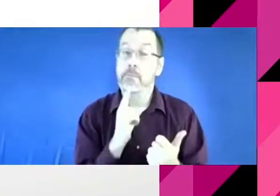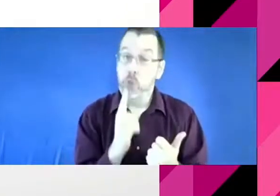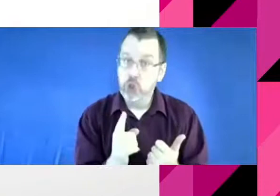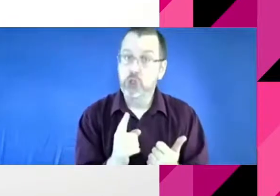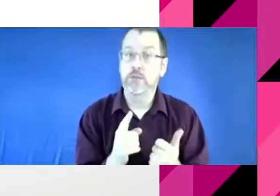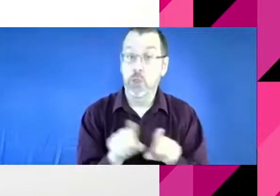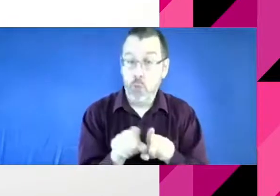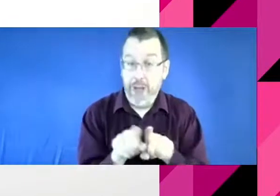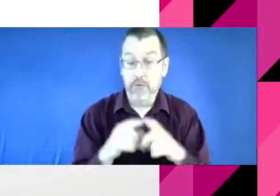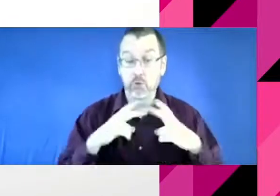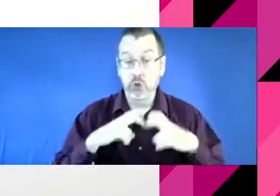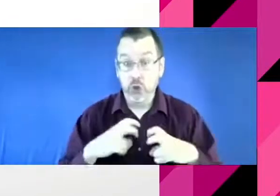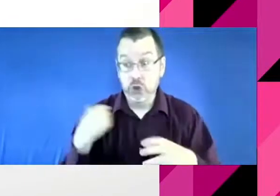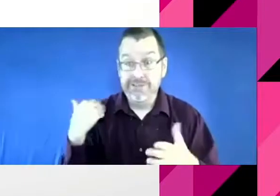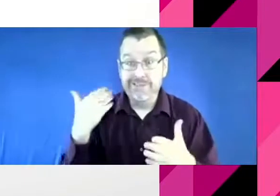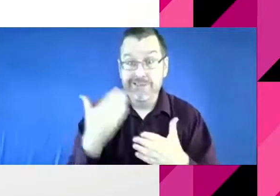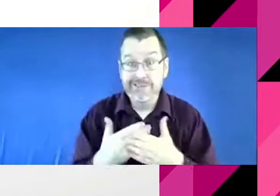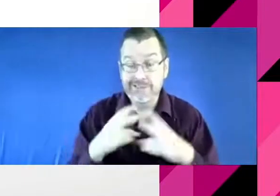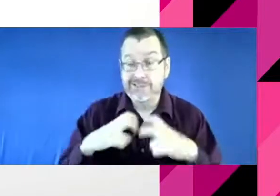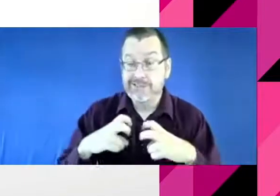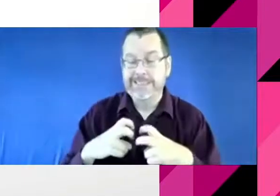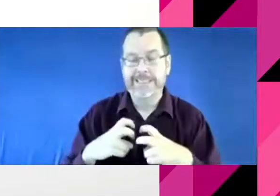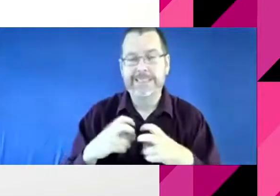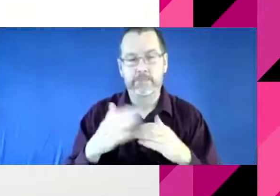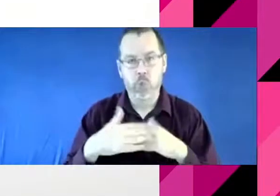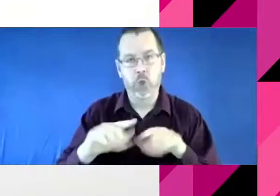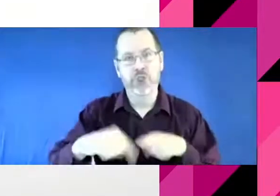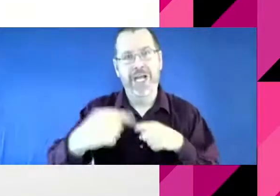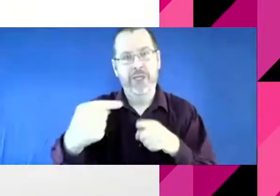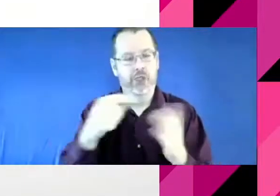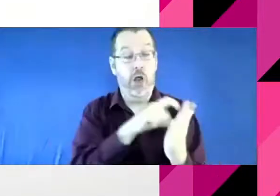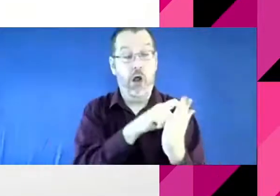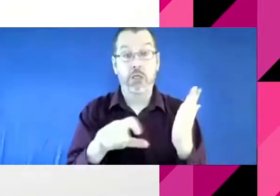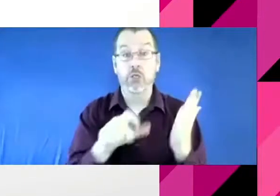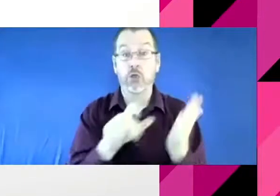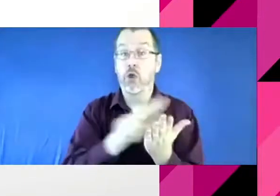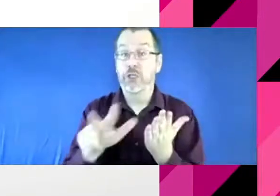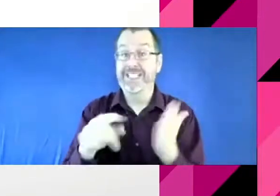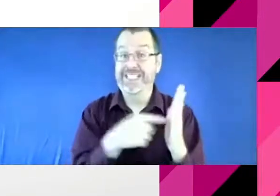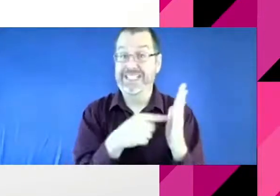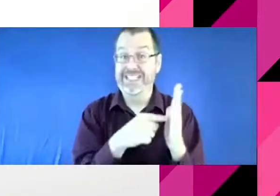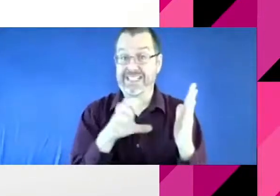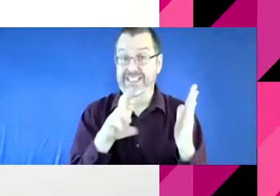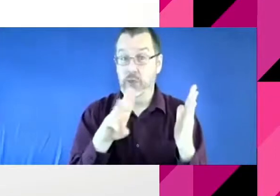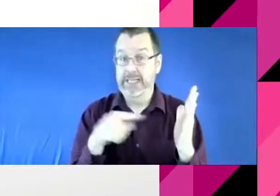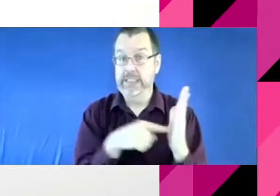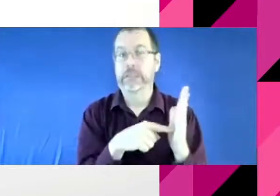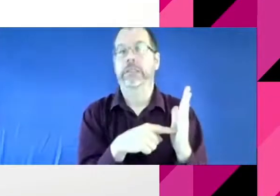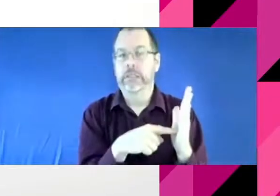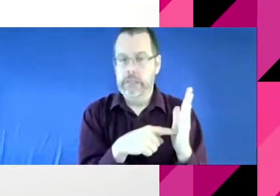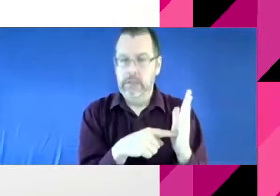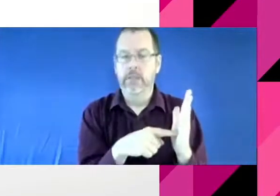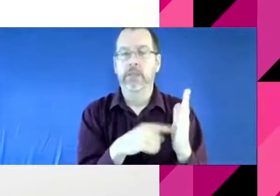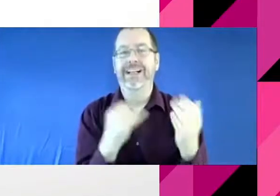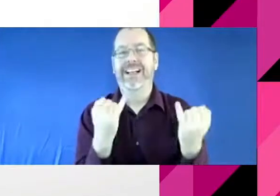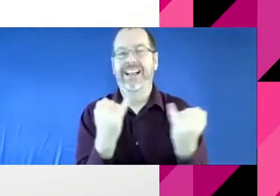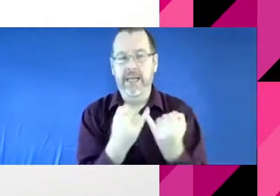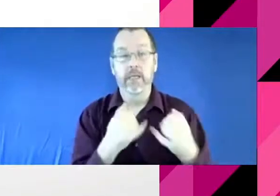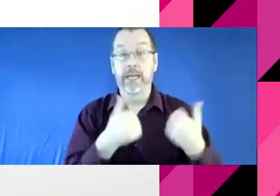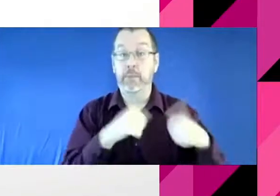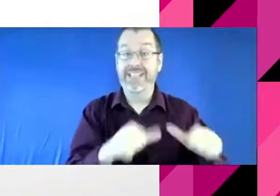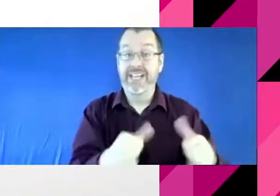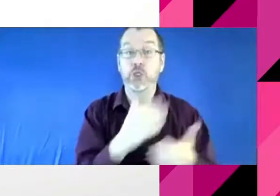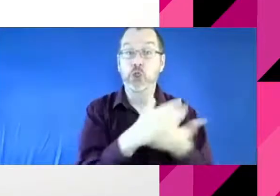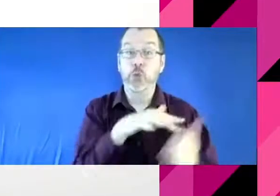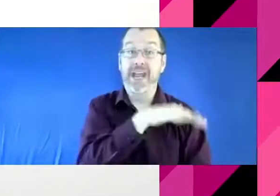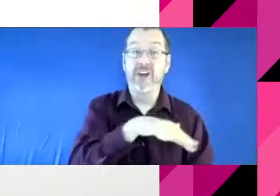to our implementation of the obligations in Article 13 of the CRPD, including inconsistent implementation, particularly